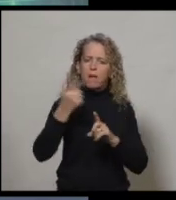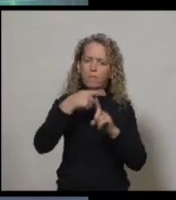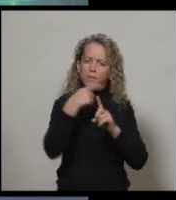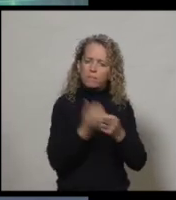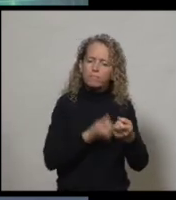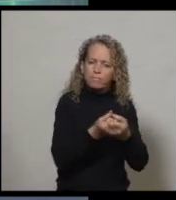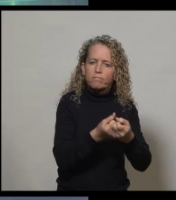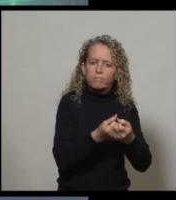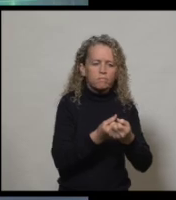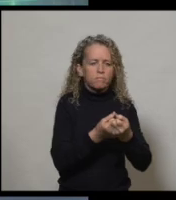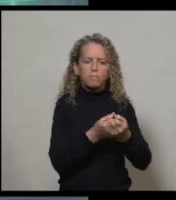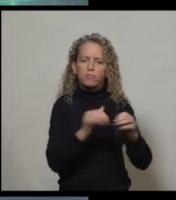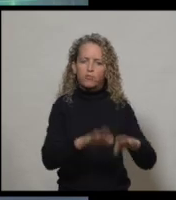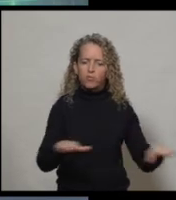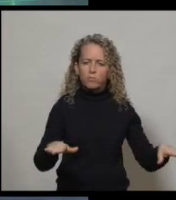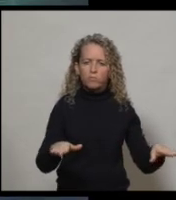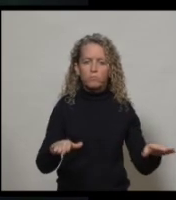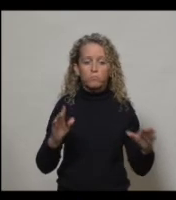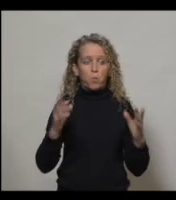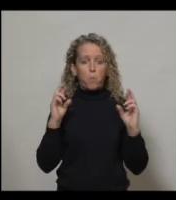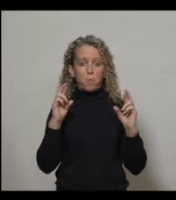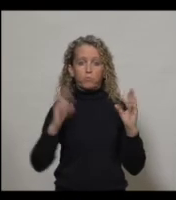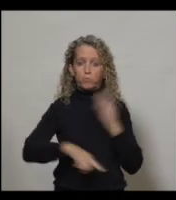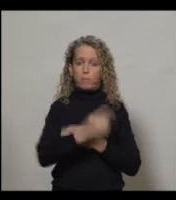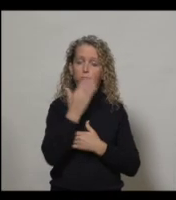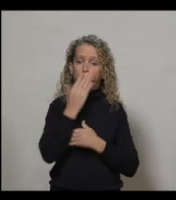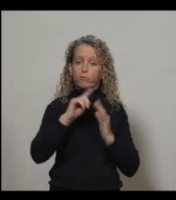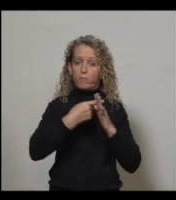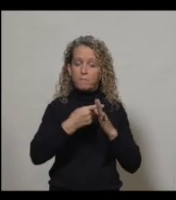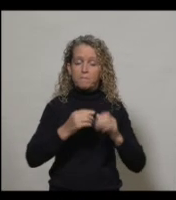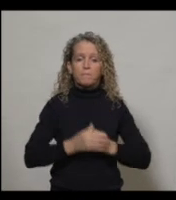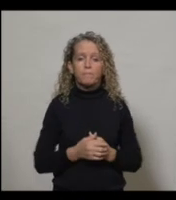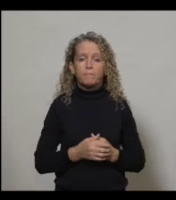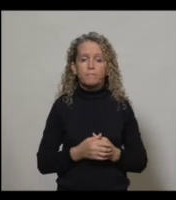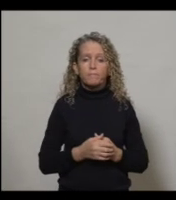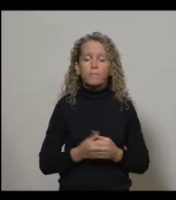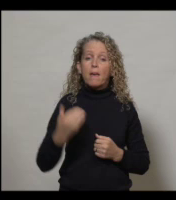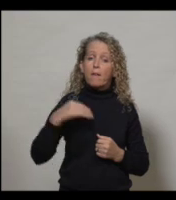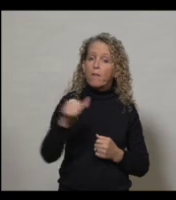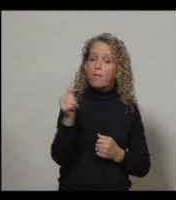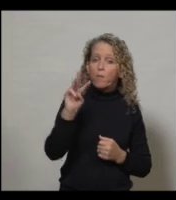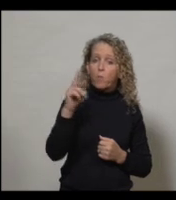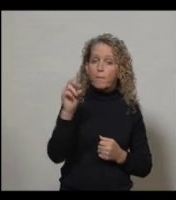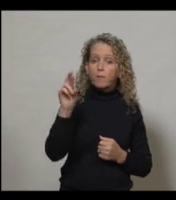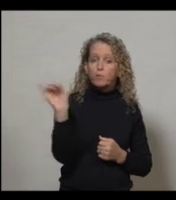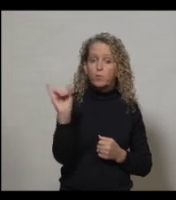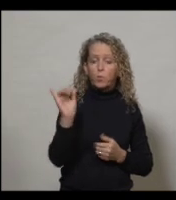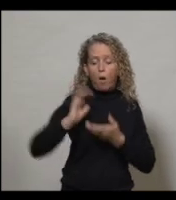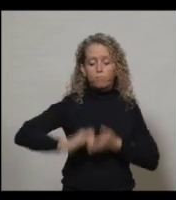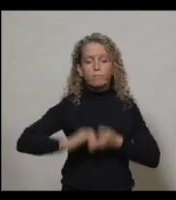start to do that. We also want you to know that there are many other webinars that we have done in partnership with the